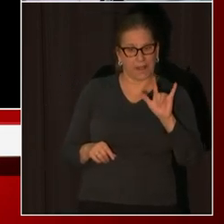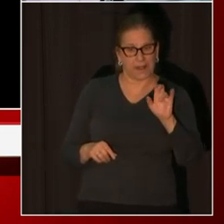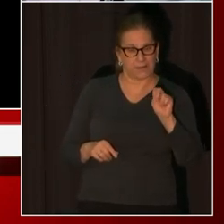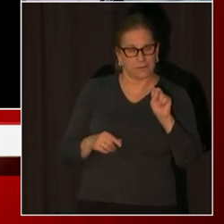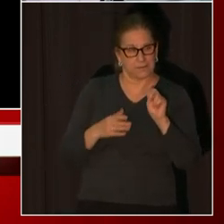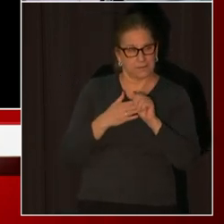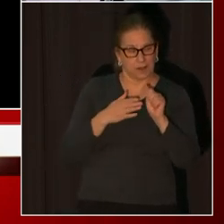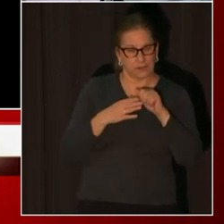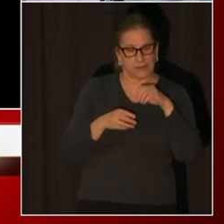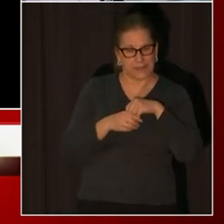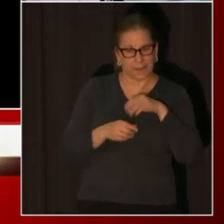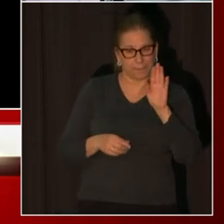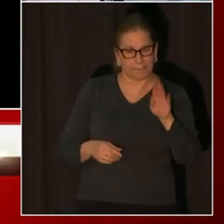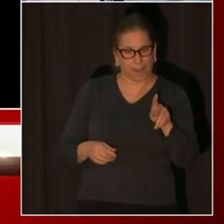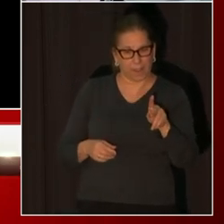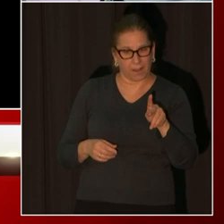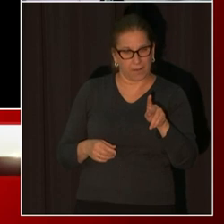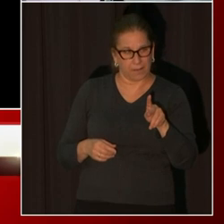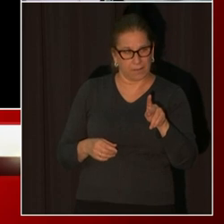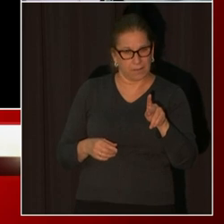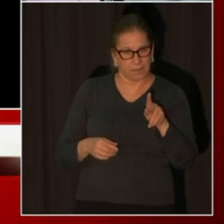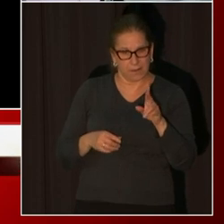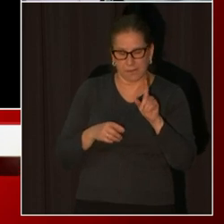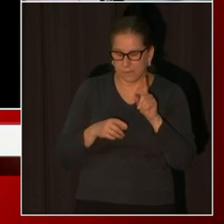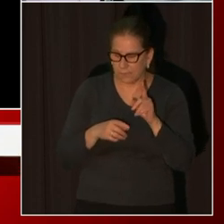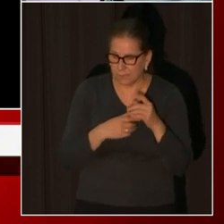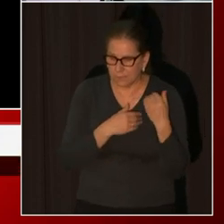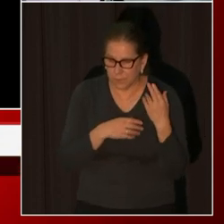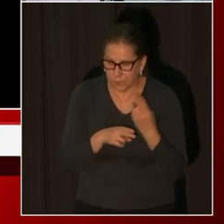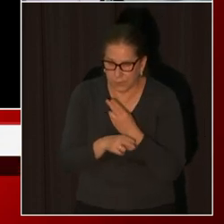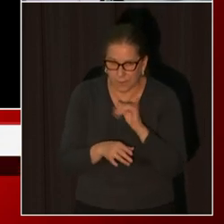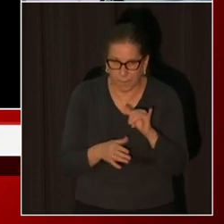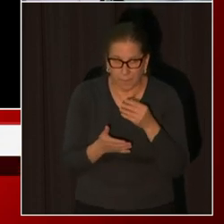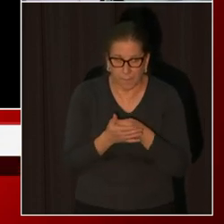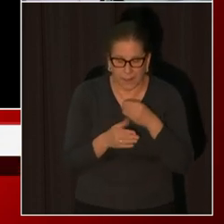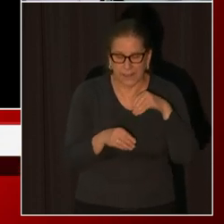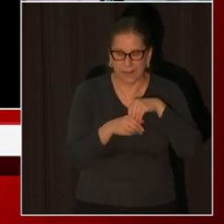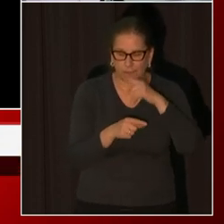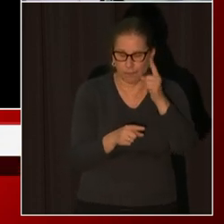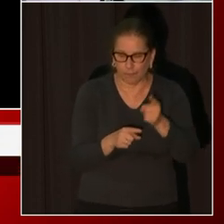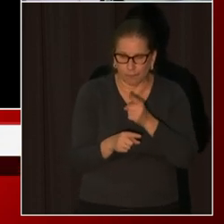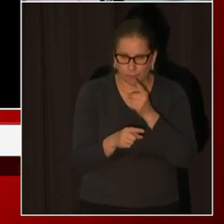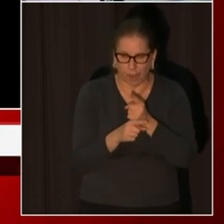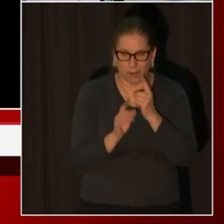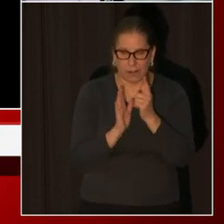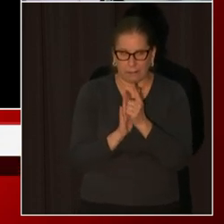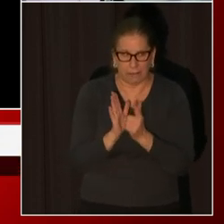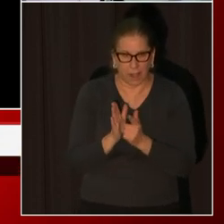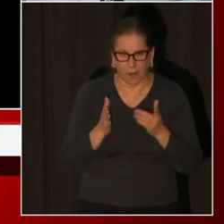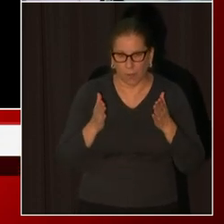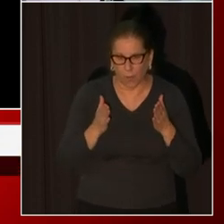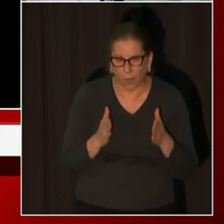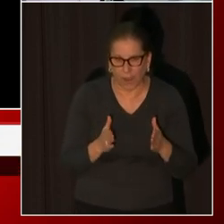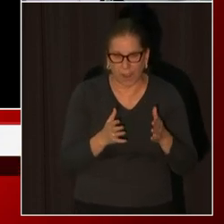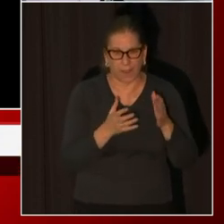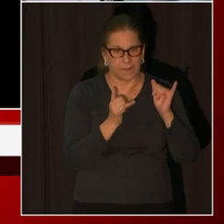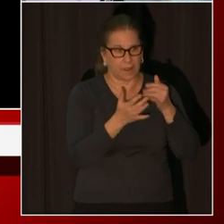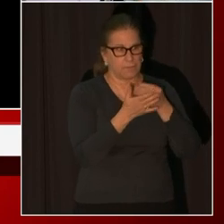legally can to help address the revenue deficits and the resource deficits that we're experiencing in the